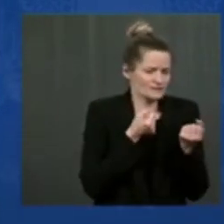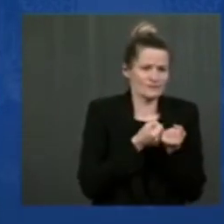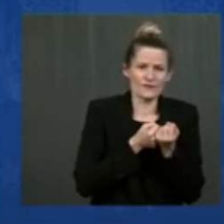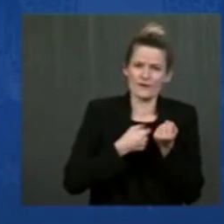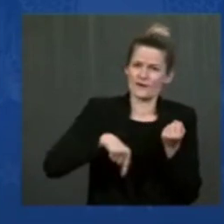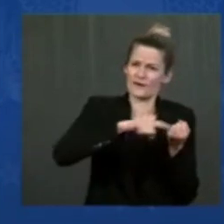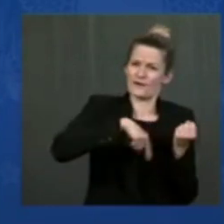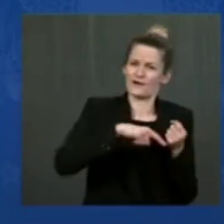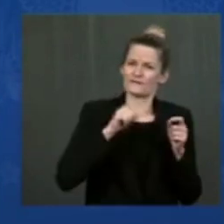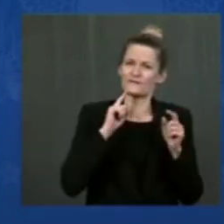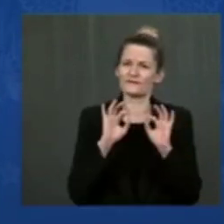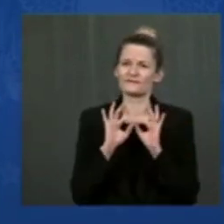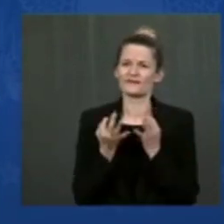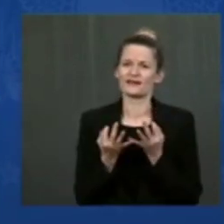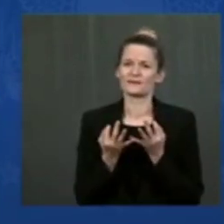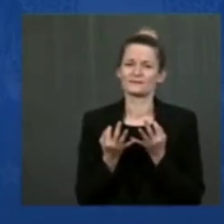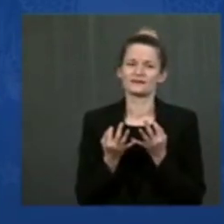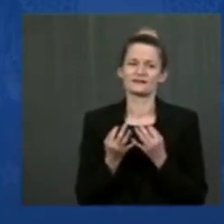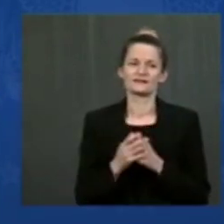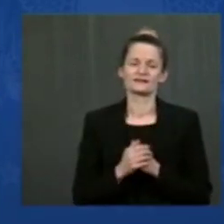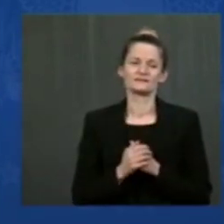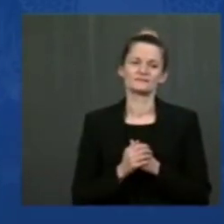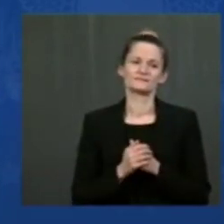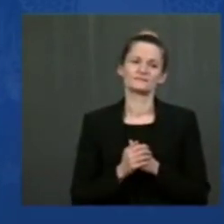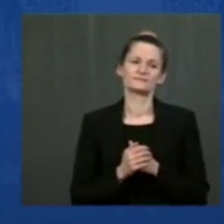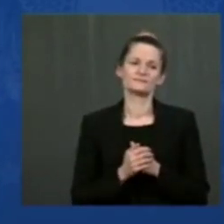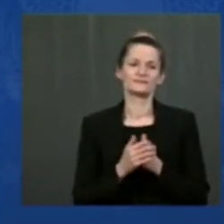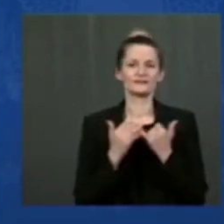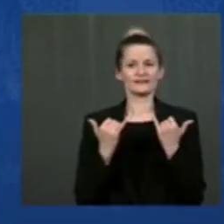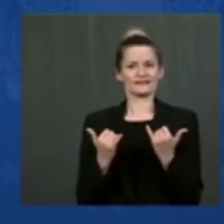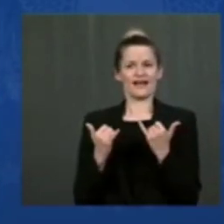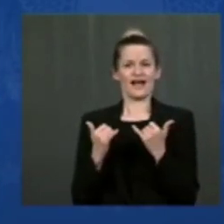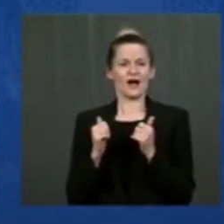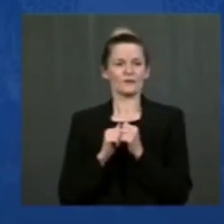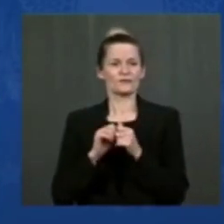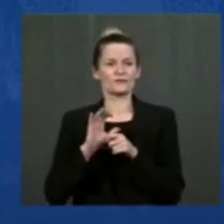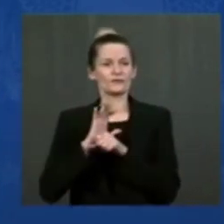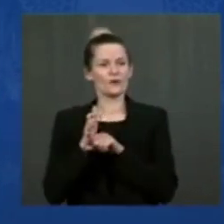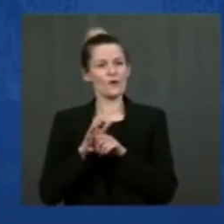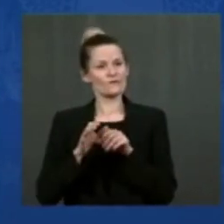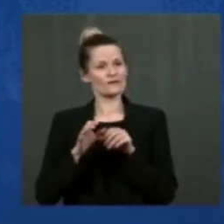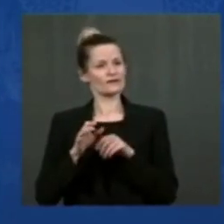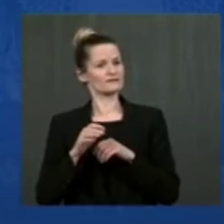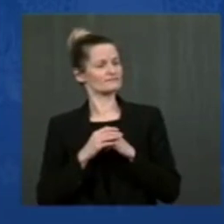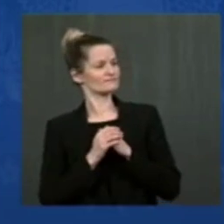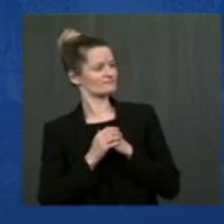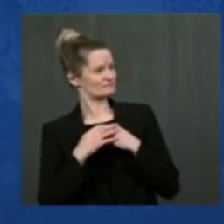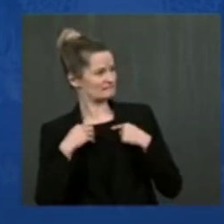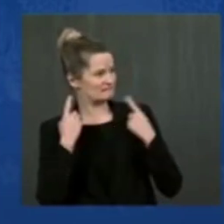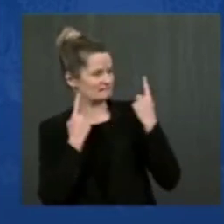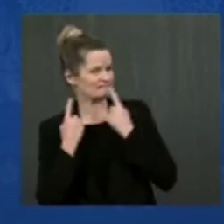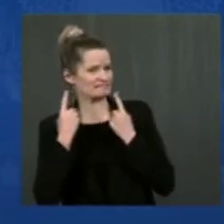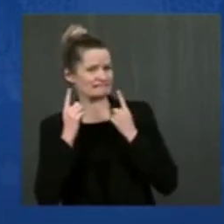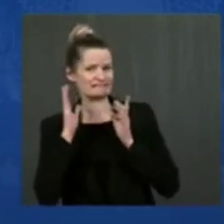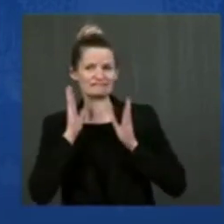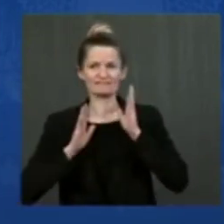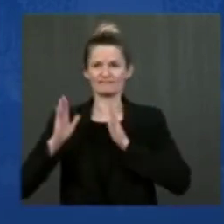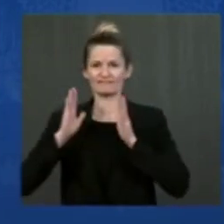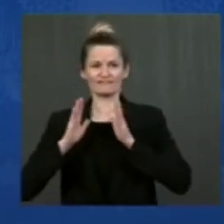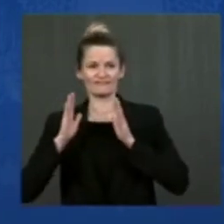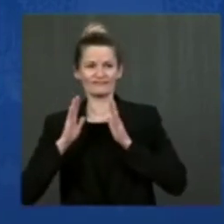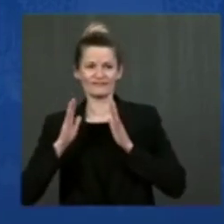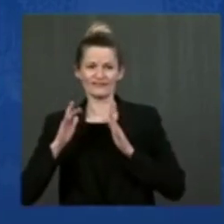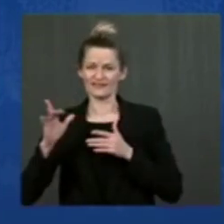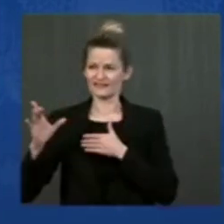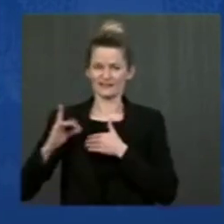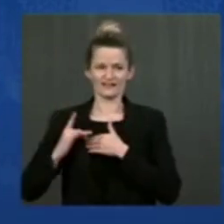risks continue for workers like me, we need the Congress to do more by passing the Build Back